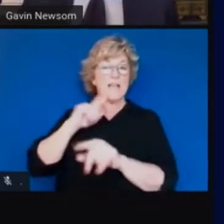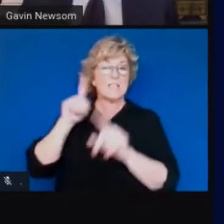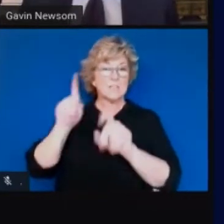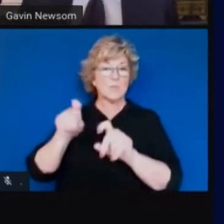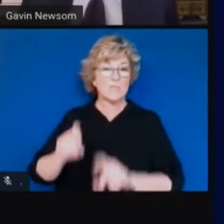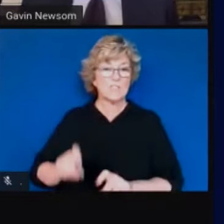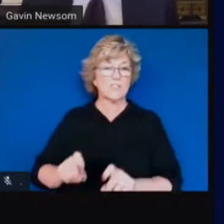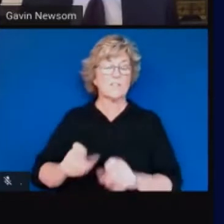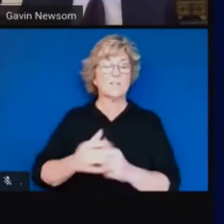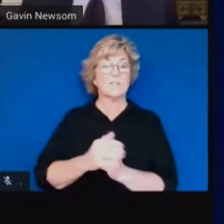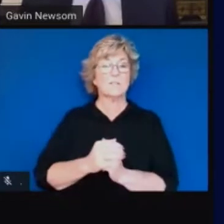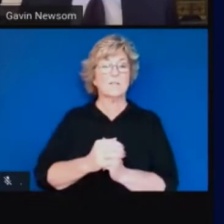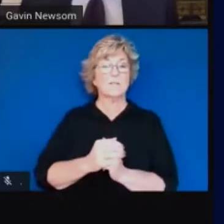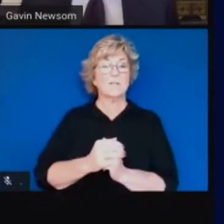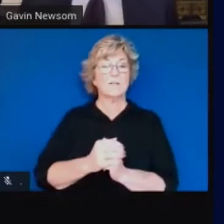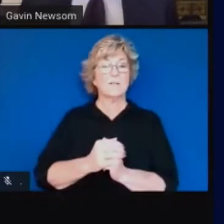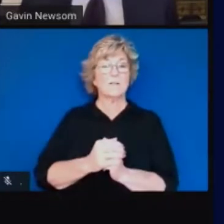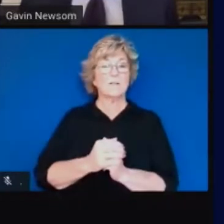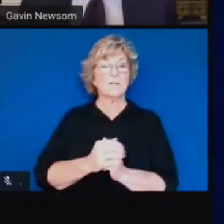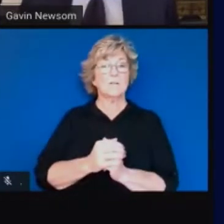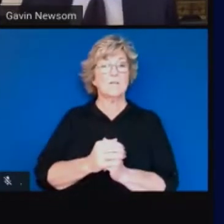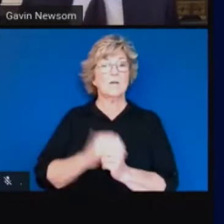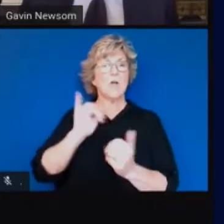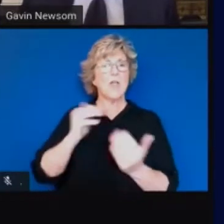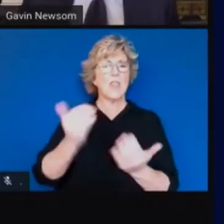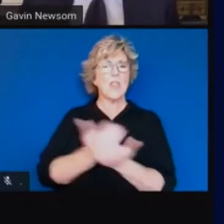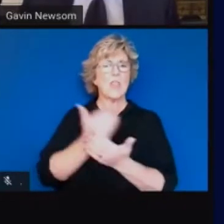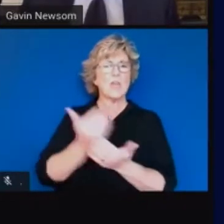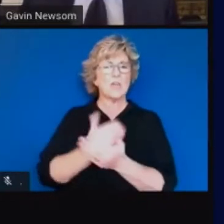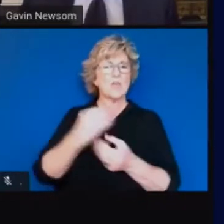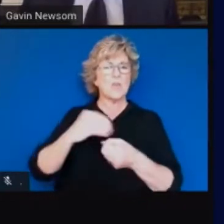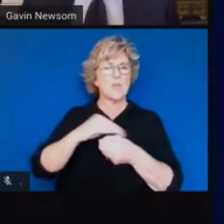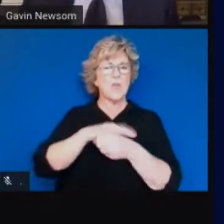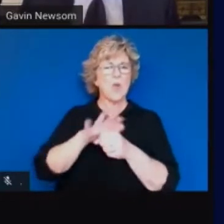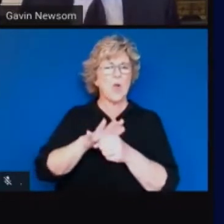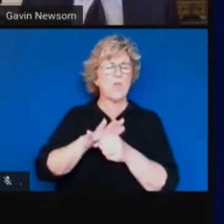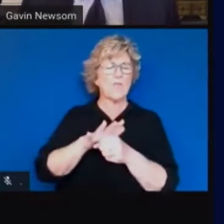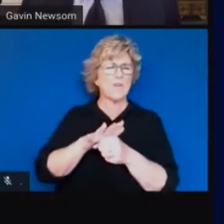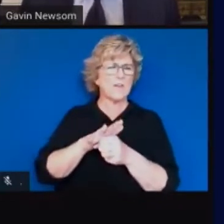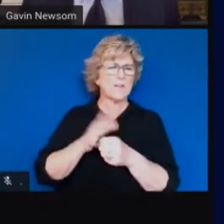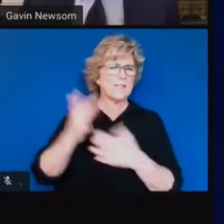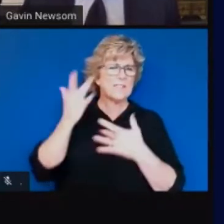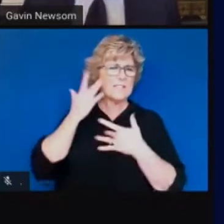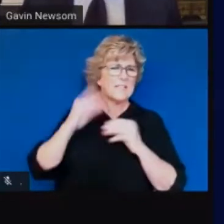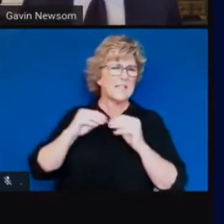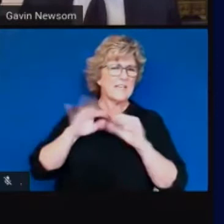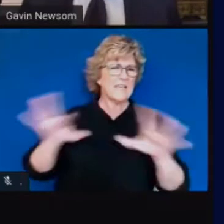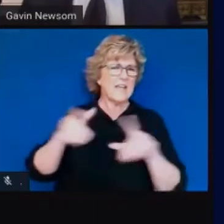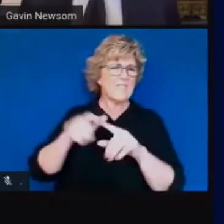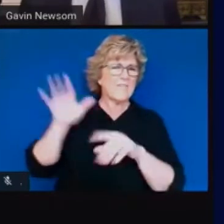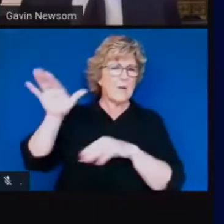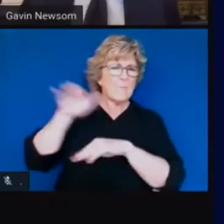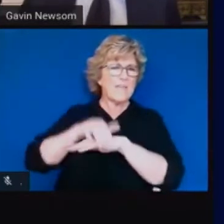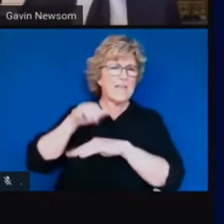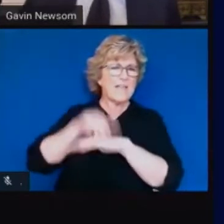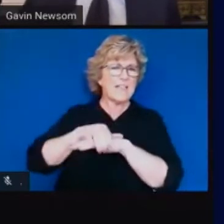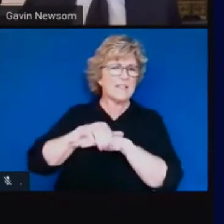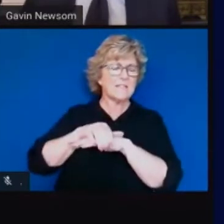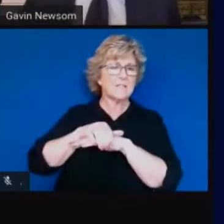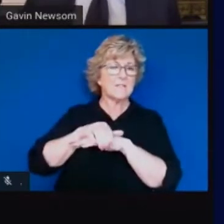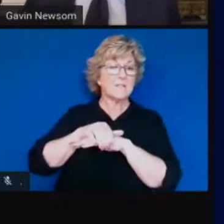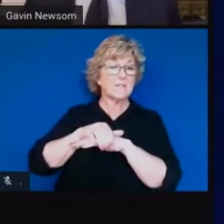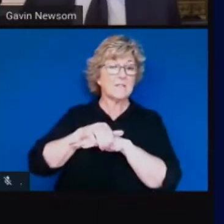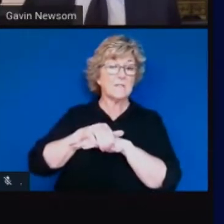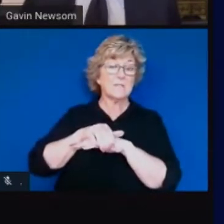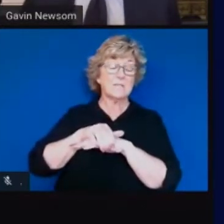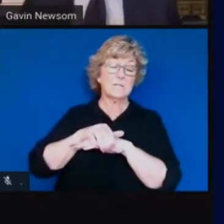lot, I think all of us are talking a lot about this new COVID strain that we're reading about out of the United Kingdom. And just full disclosure,